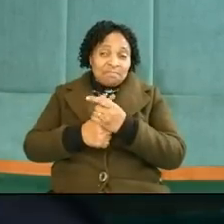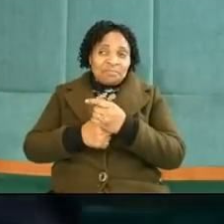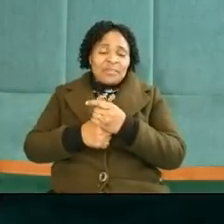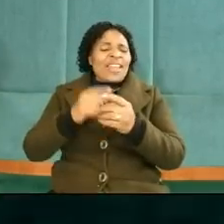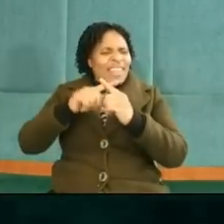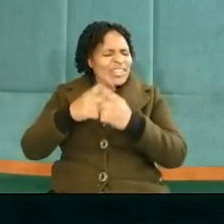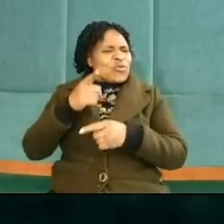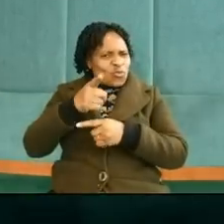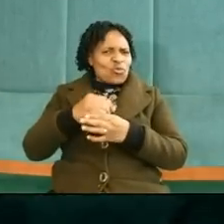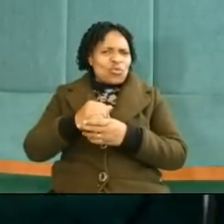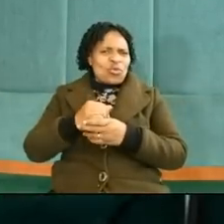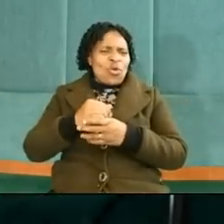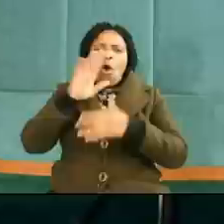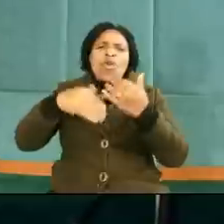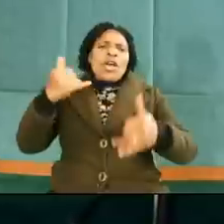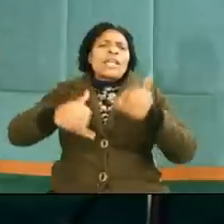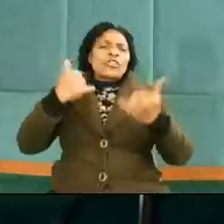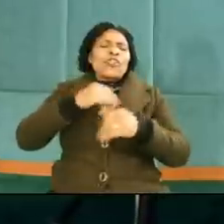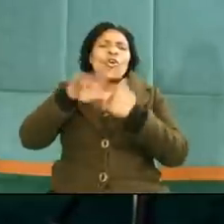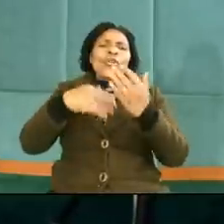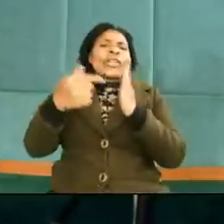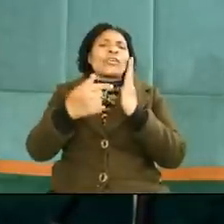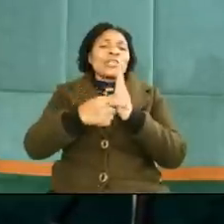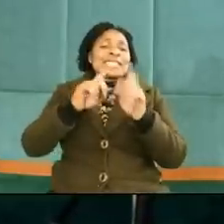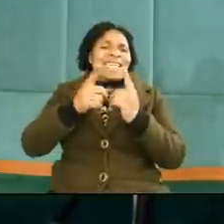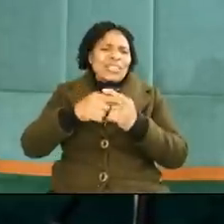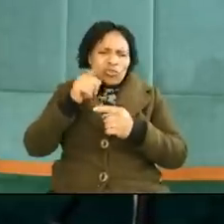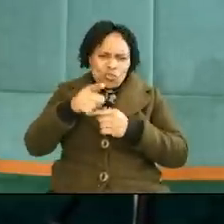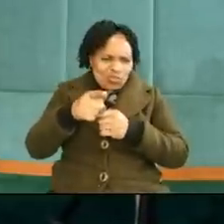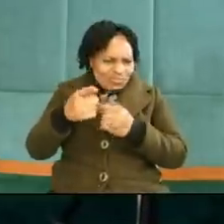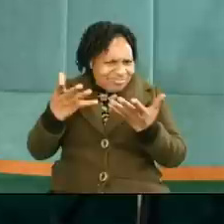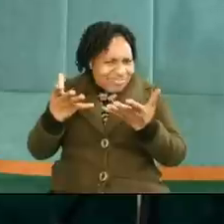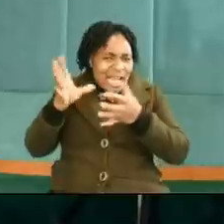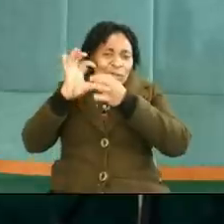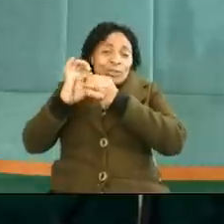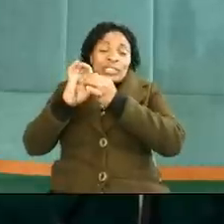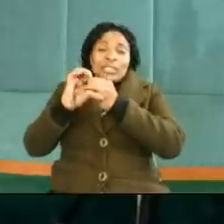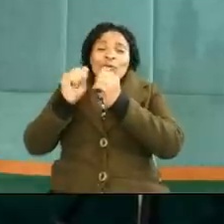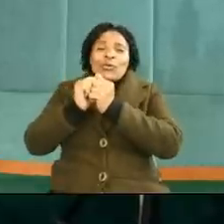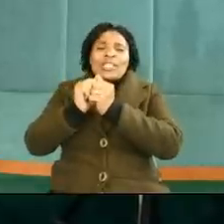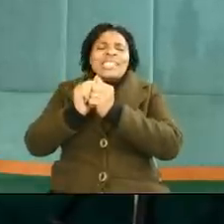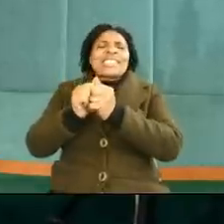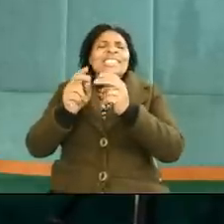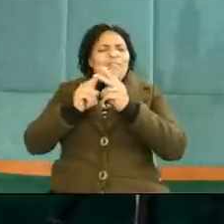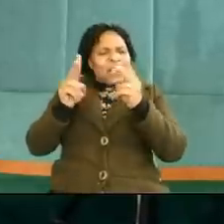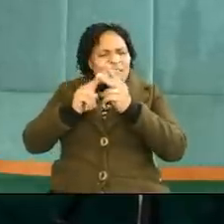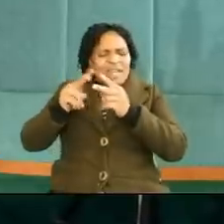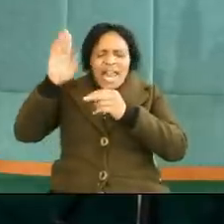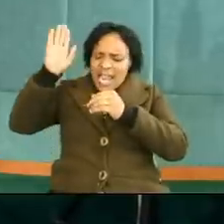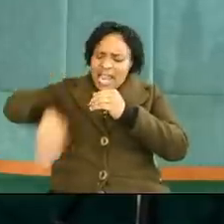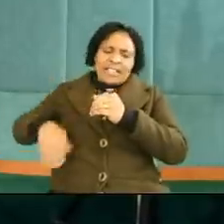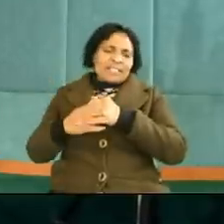And yet, we all are enjoying all of this technology, and we have not associated it that it is the very